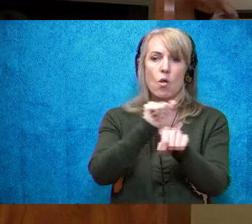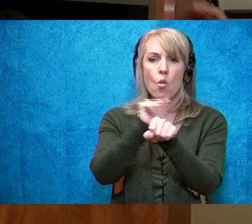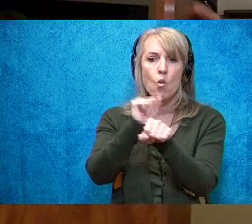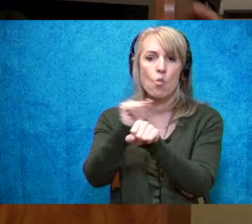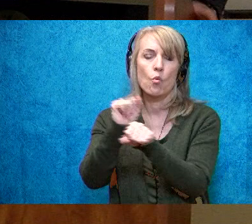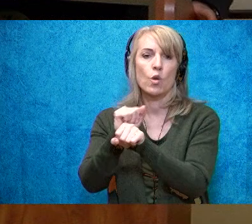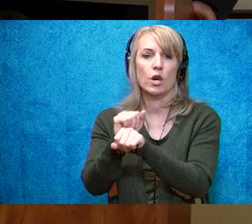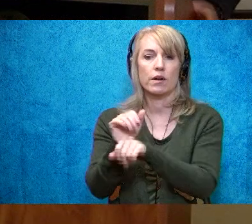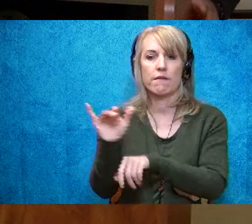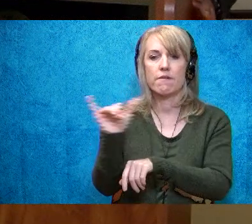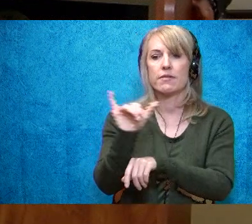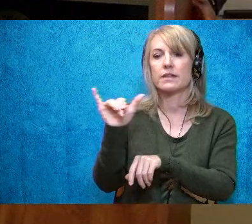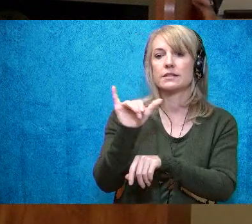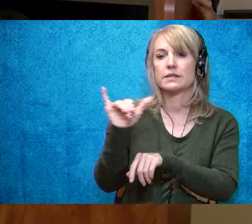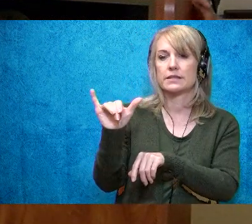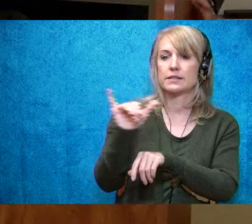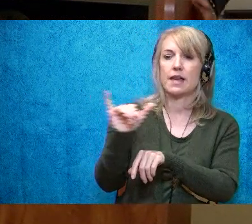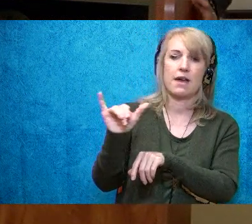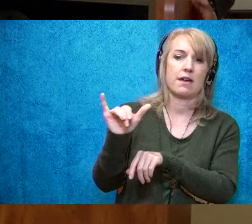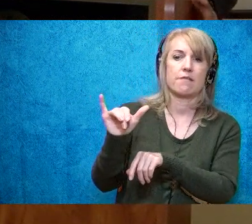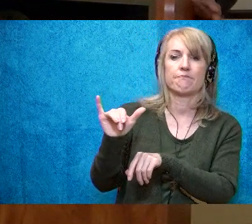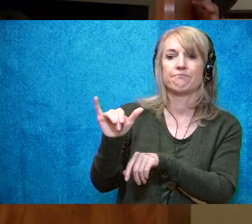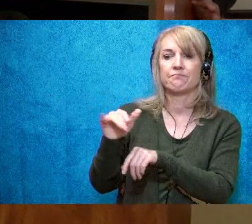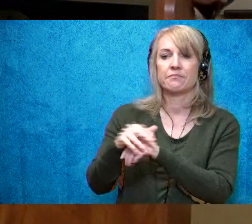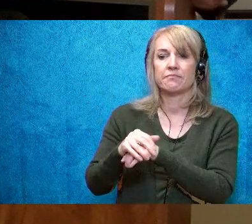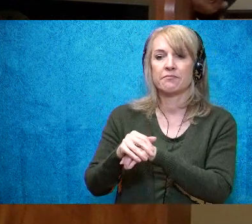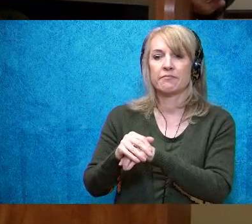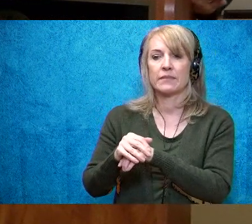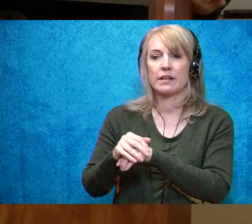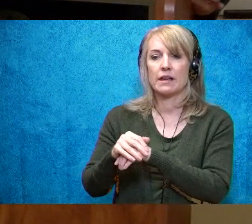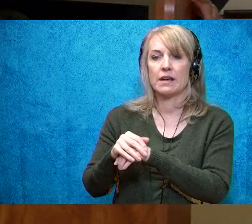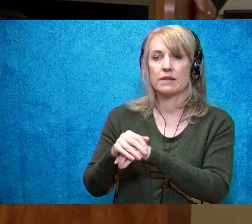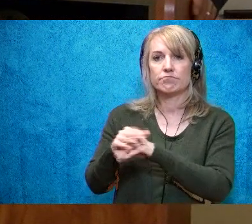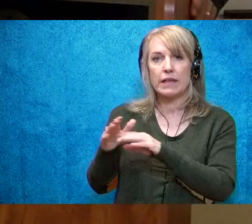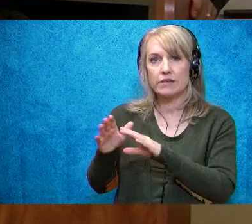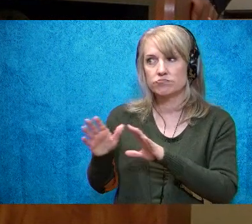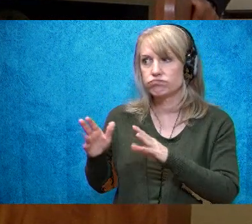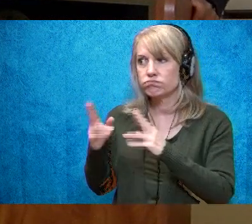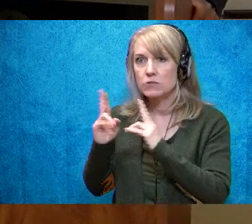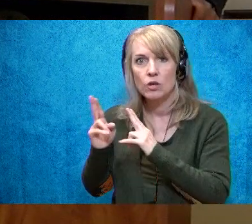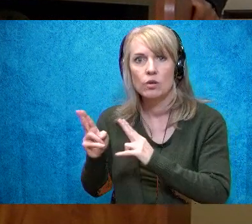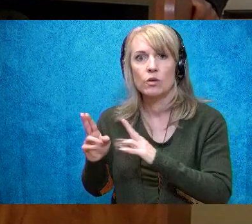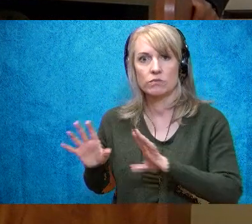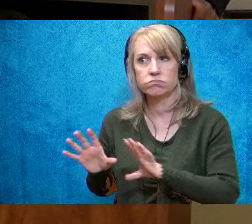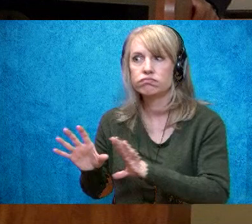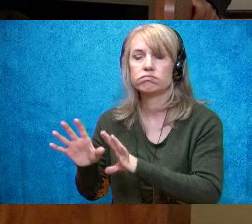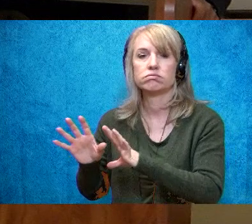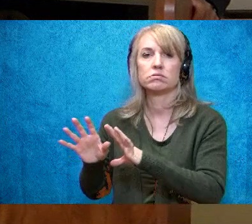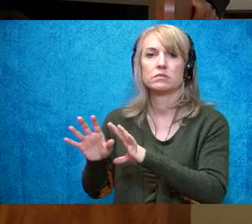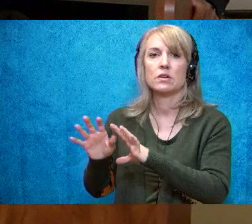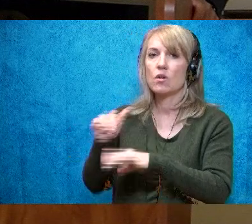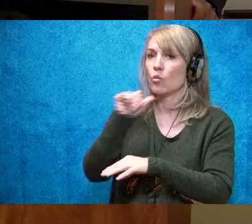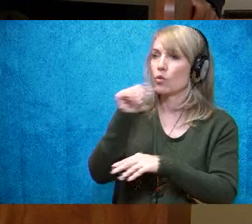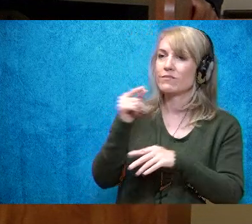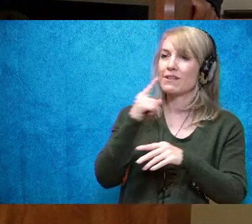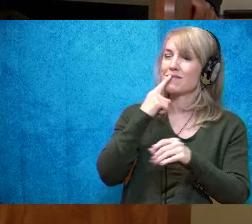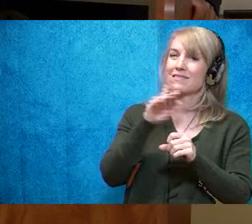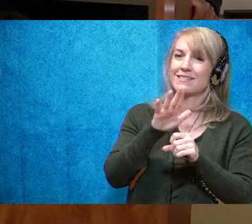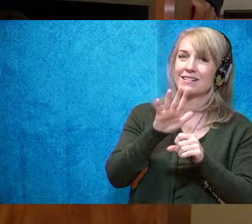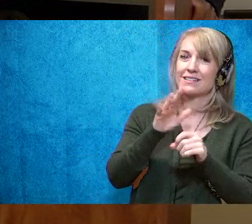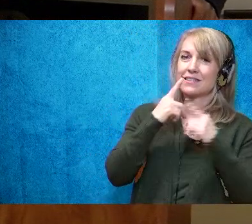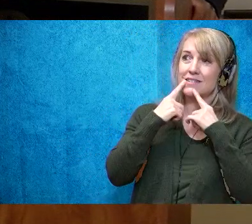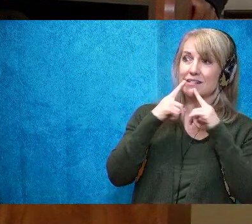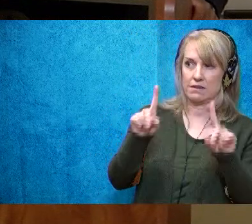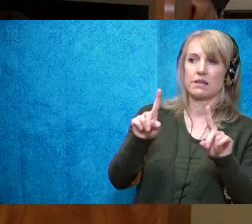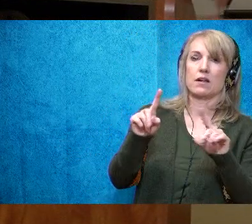neutral. We have not joined the war. We are not technically fighting. We have not declared war. But we're going to be an arsenal of democracy. We